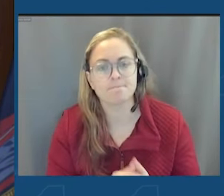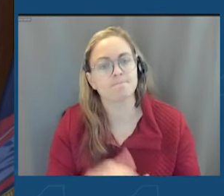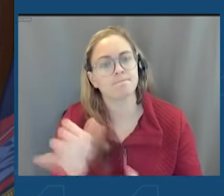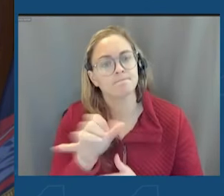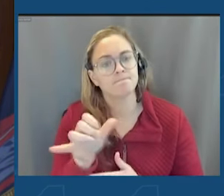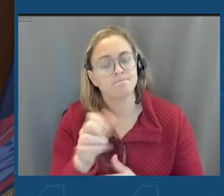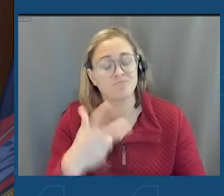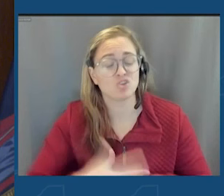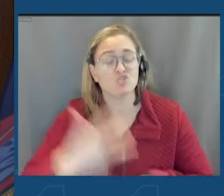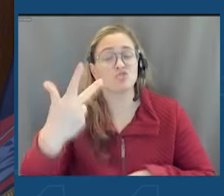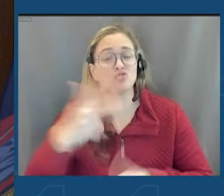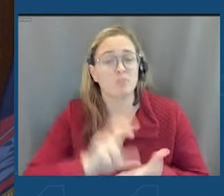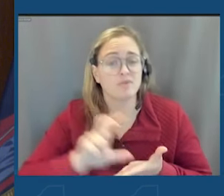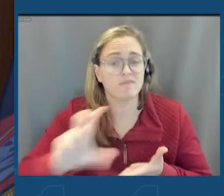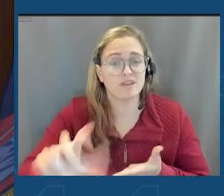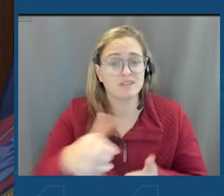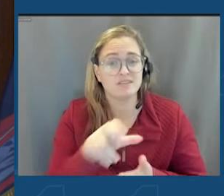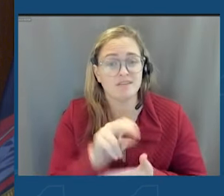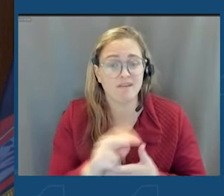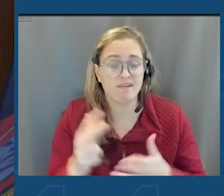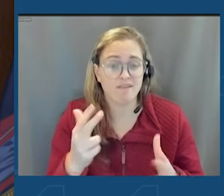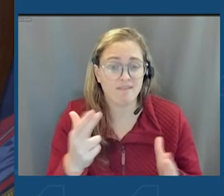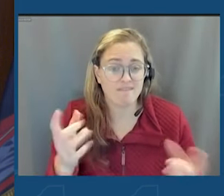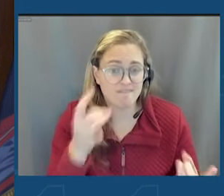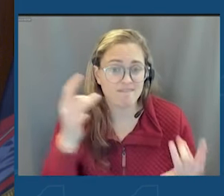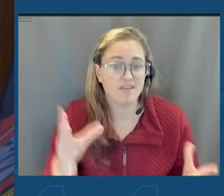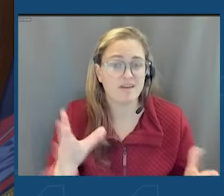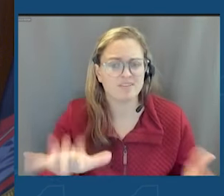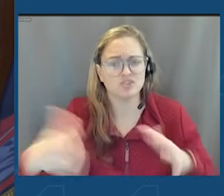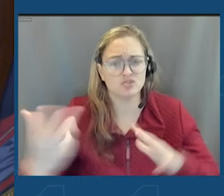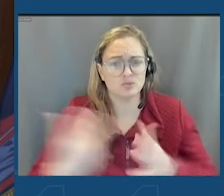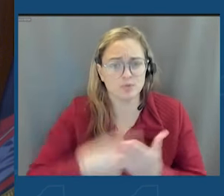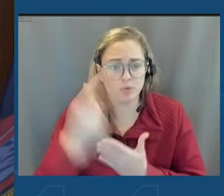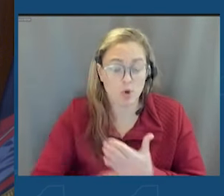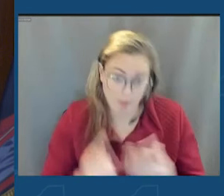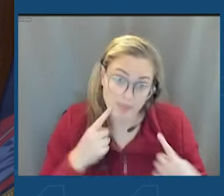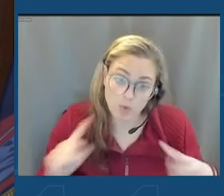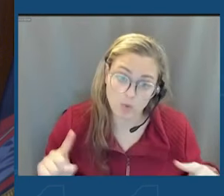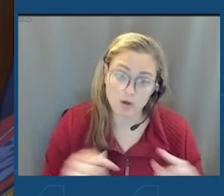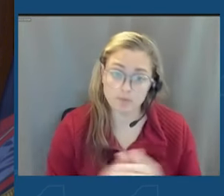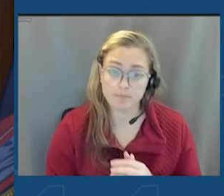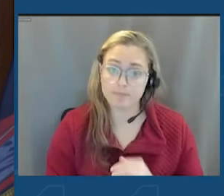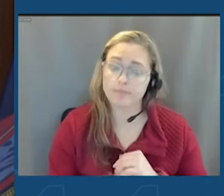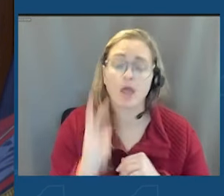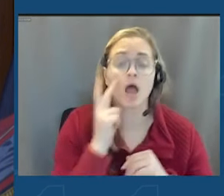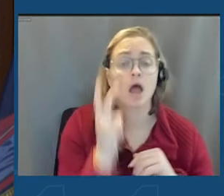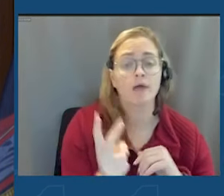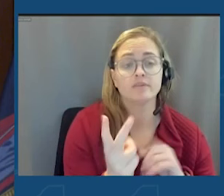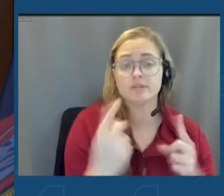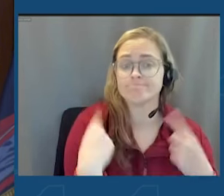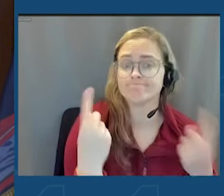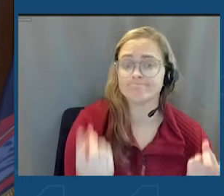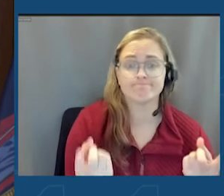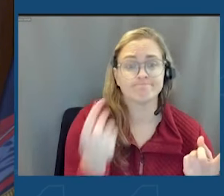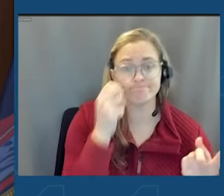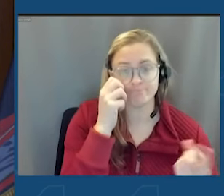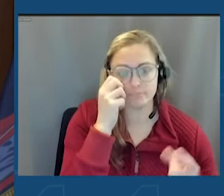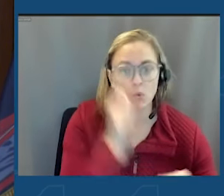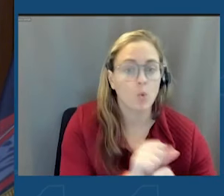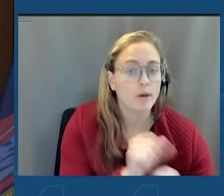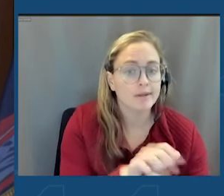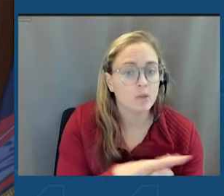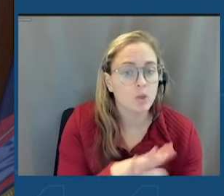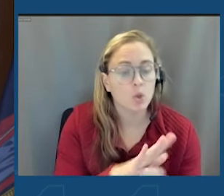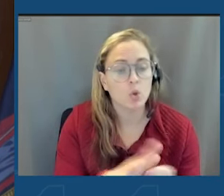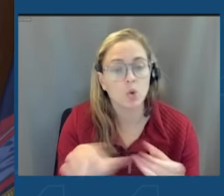our investment in gun violence disruption programs. These work. I have seen these since my time working in local office in